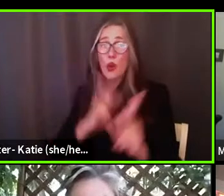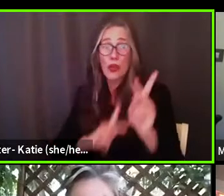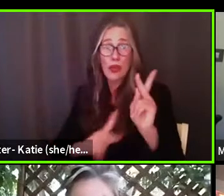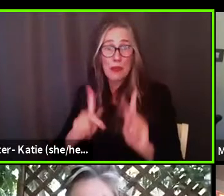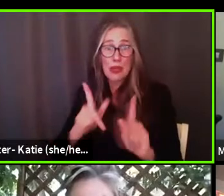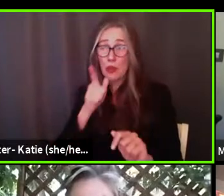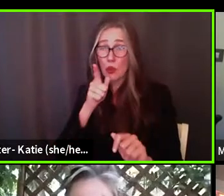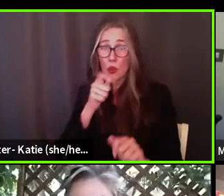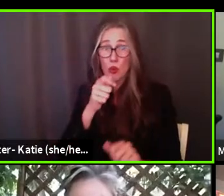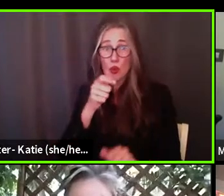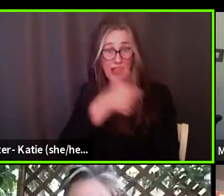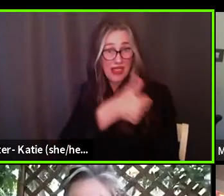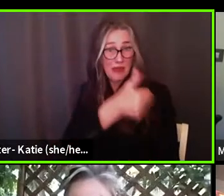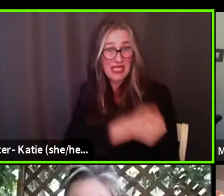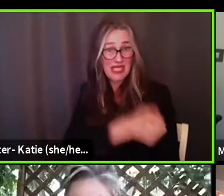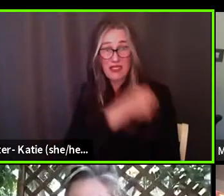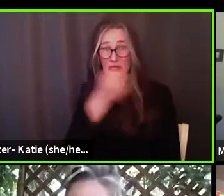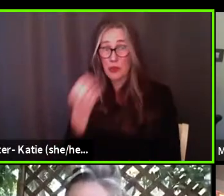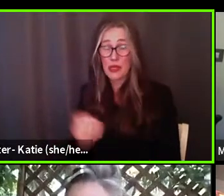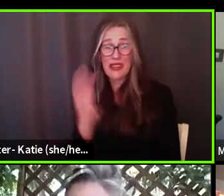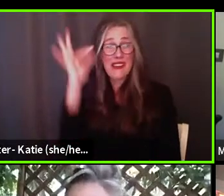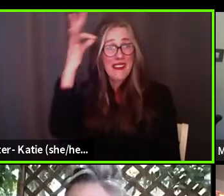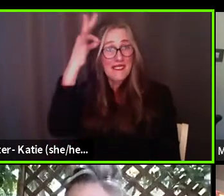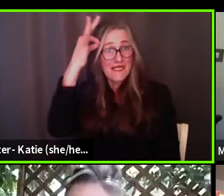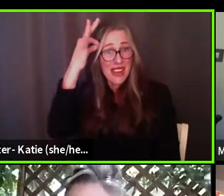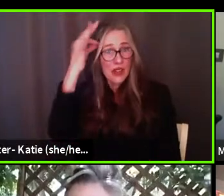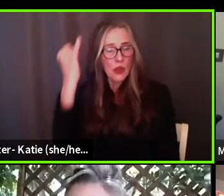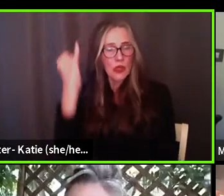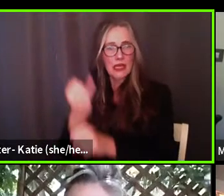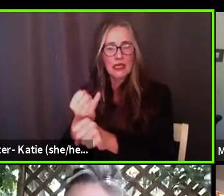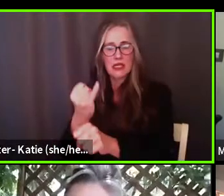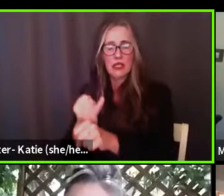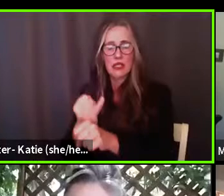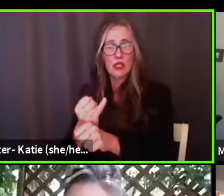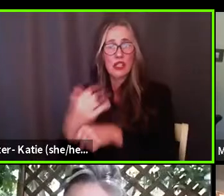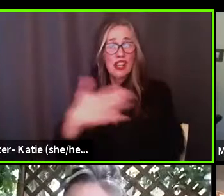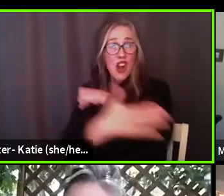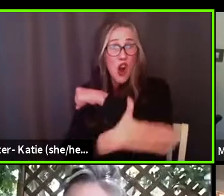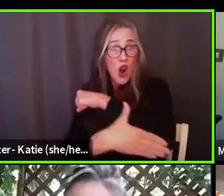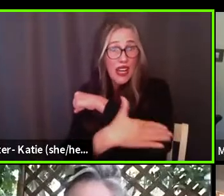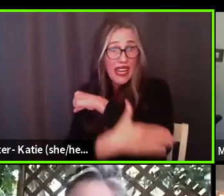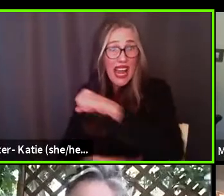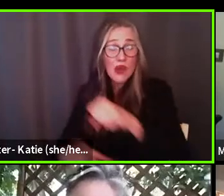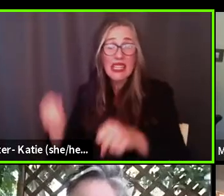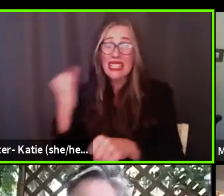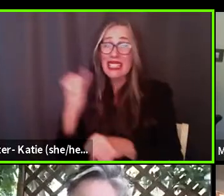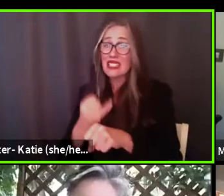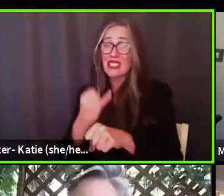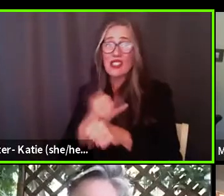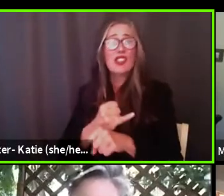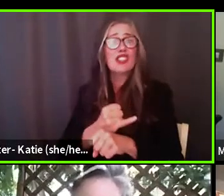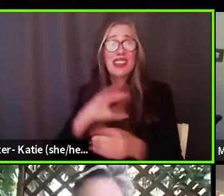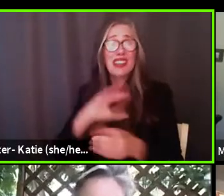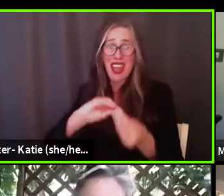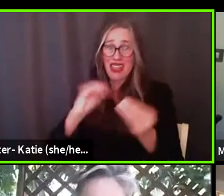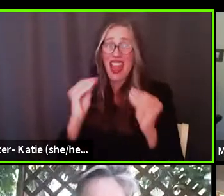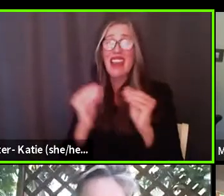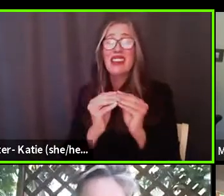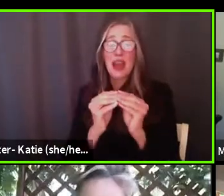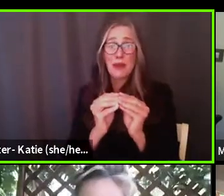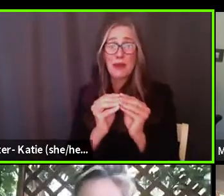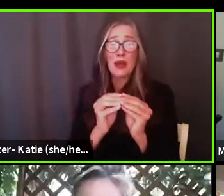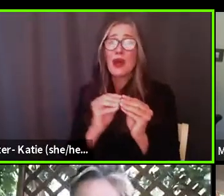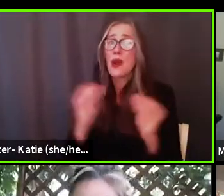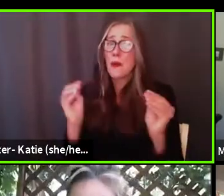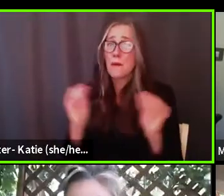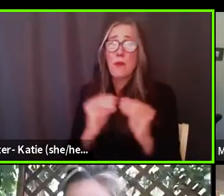institutions and local county institutions like the the that number is so much larger that cynthia was also mentioning and so i